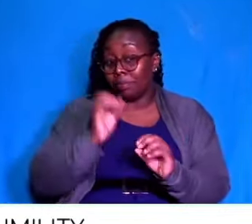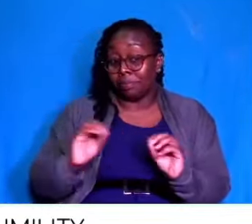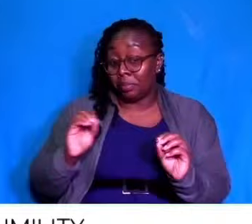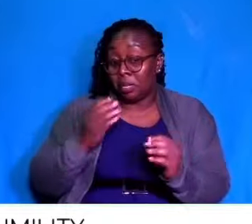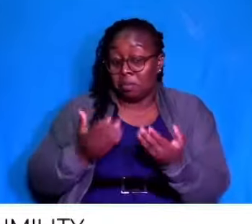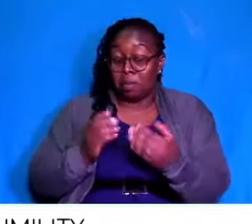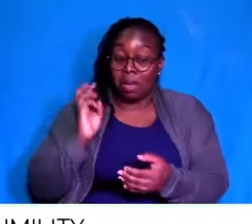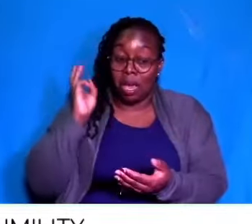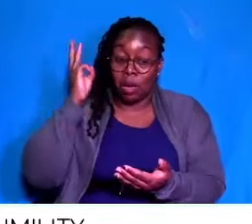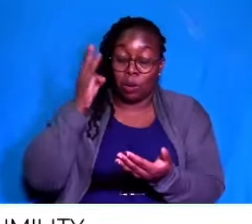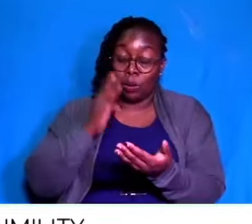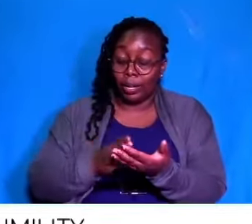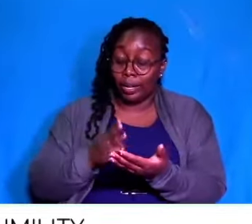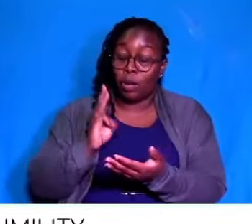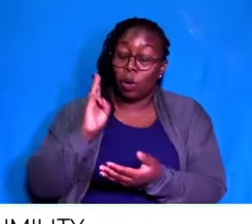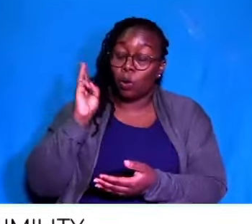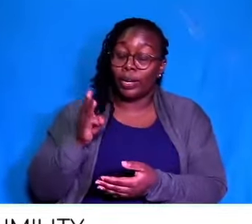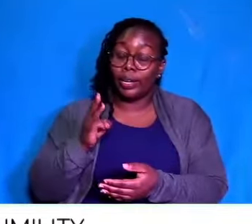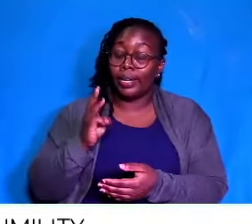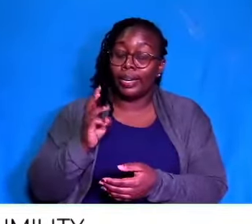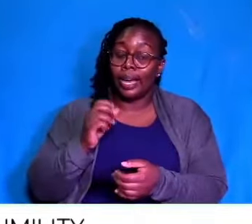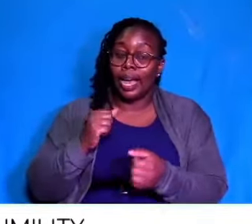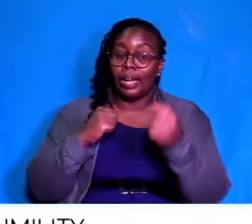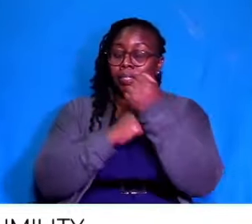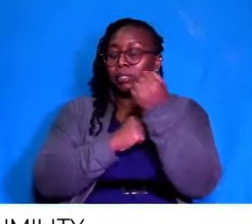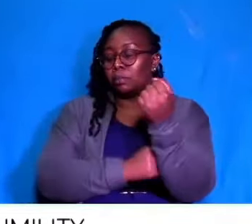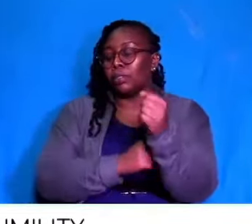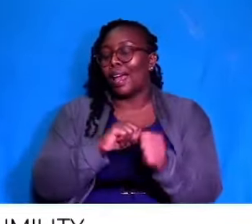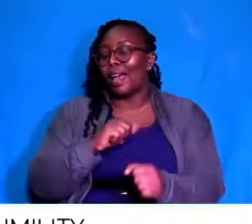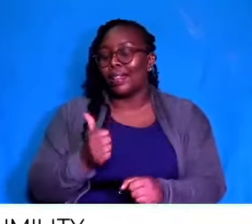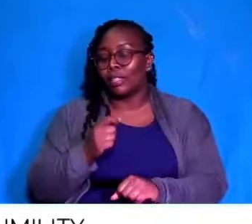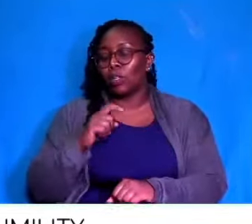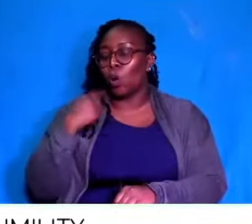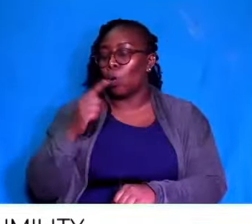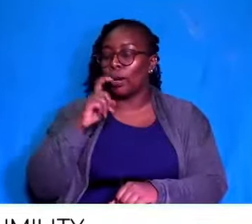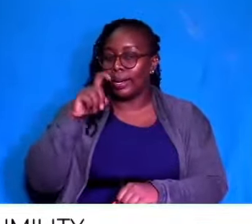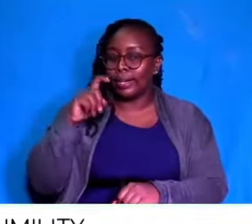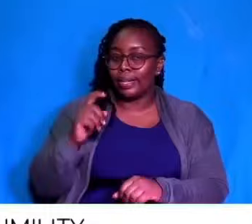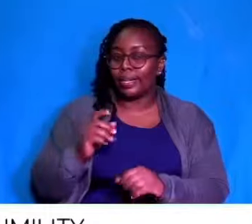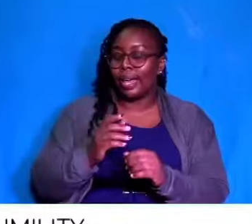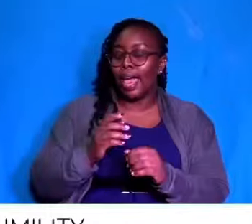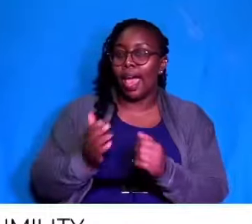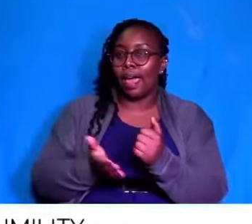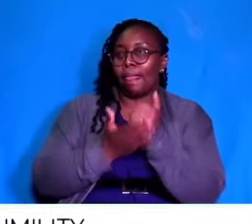task and support someone else who needs that help? What are the interests of